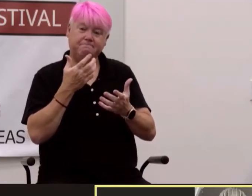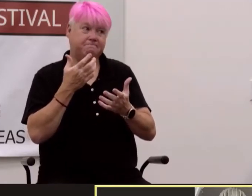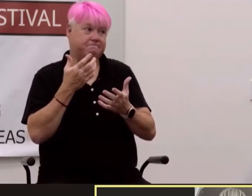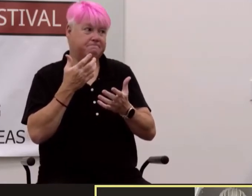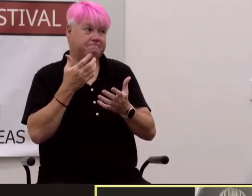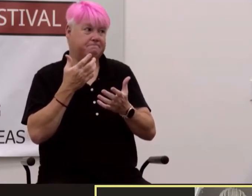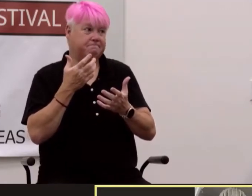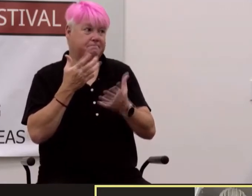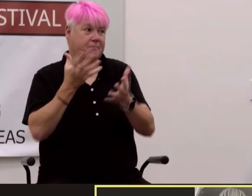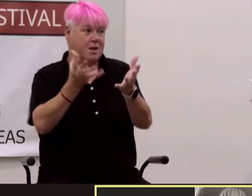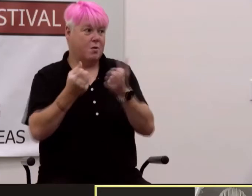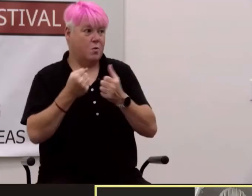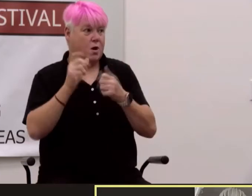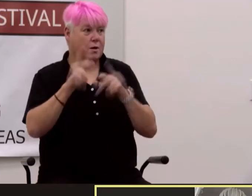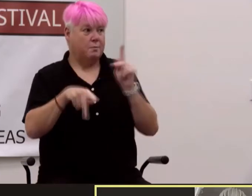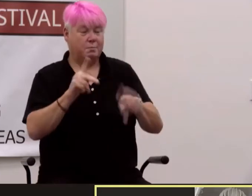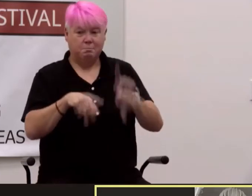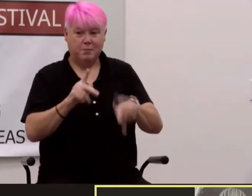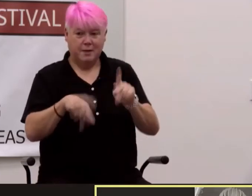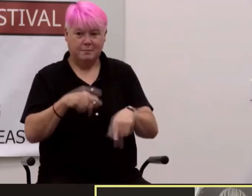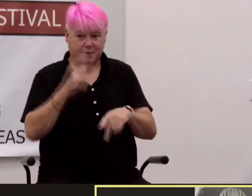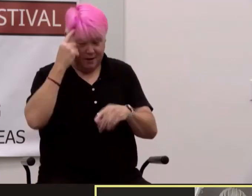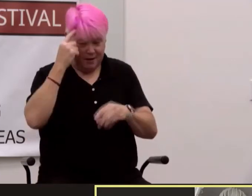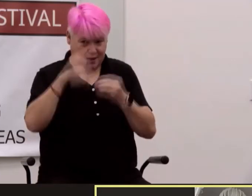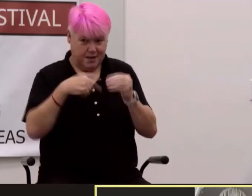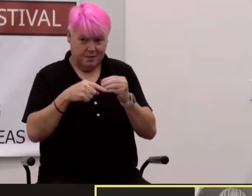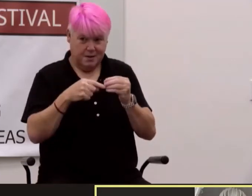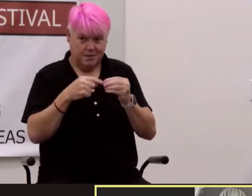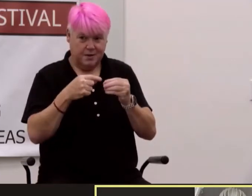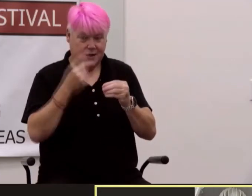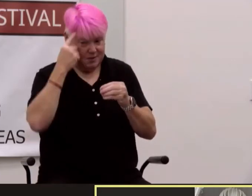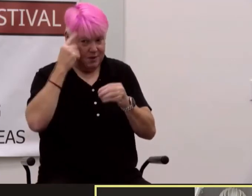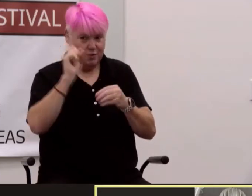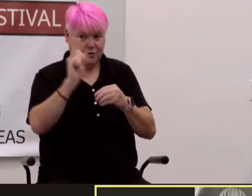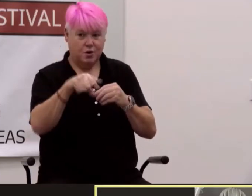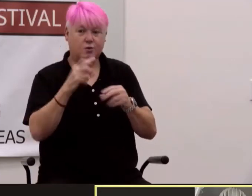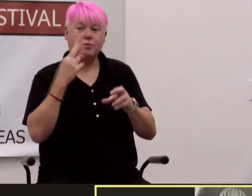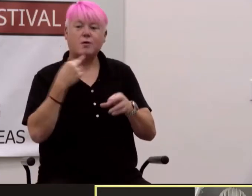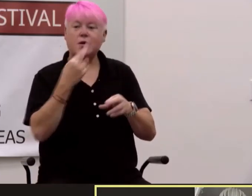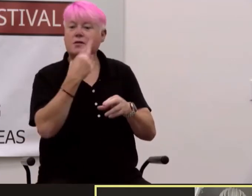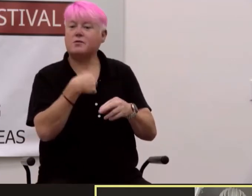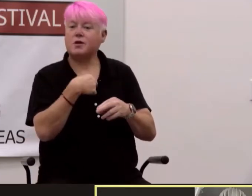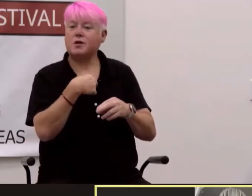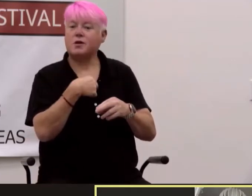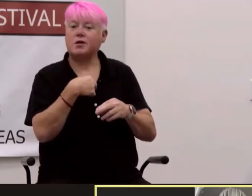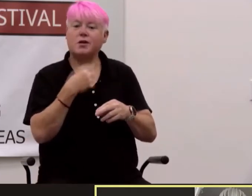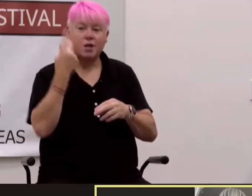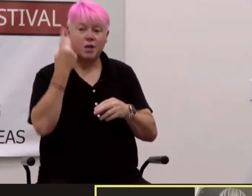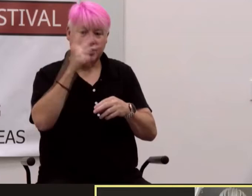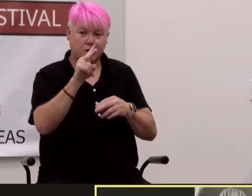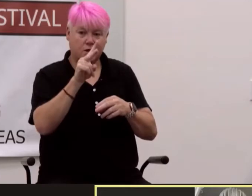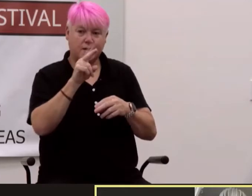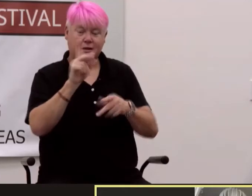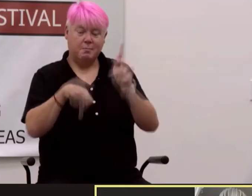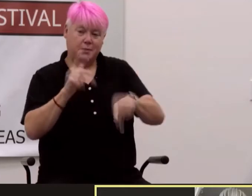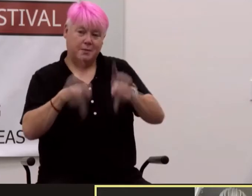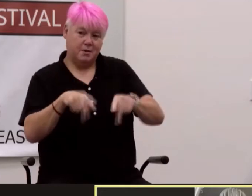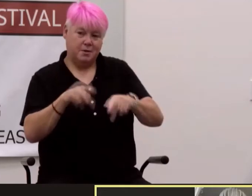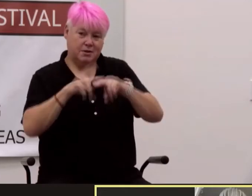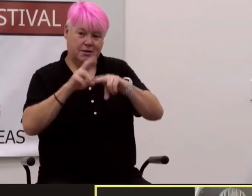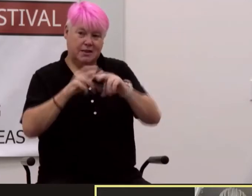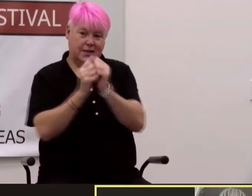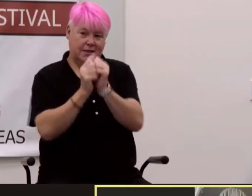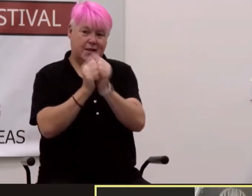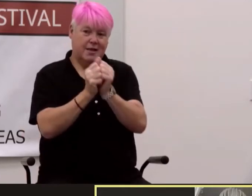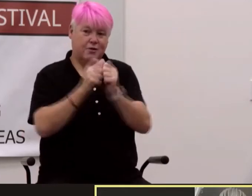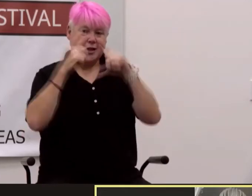want people to think about looking at this when you go to a restaurant next time. Look at the couples that are sitting together, having dinner,